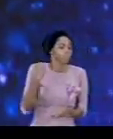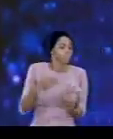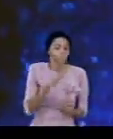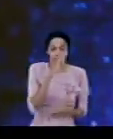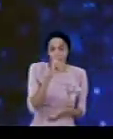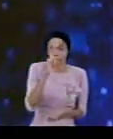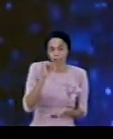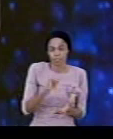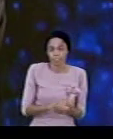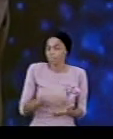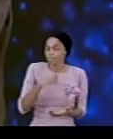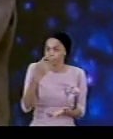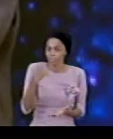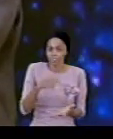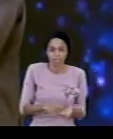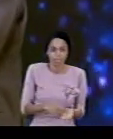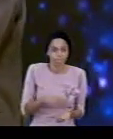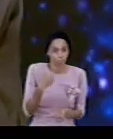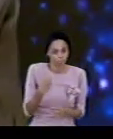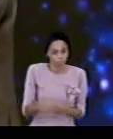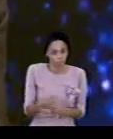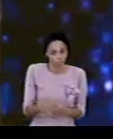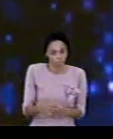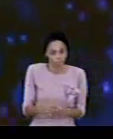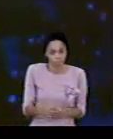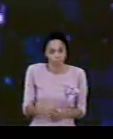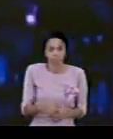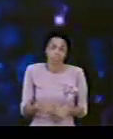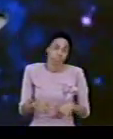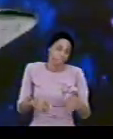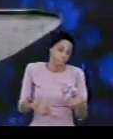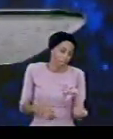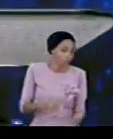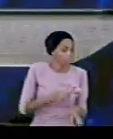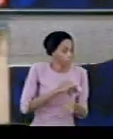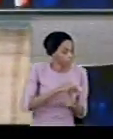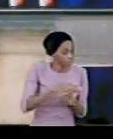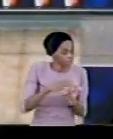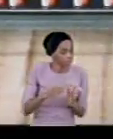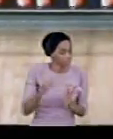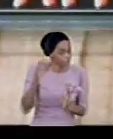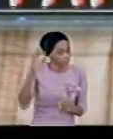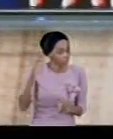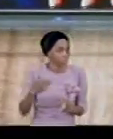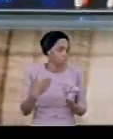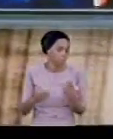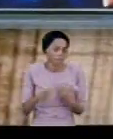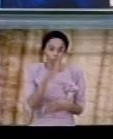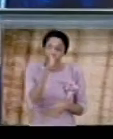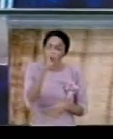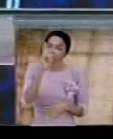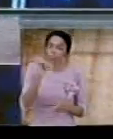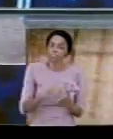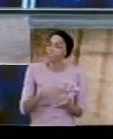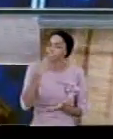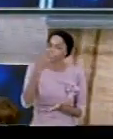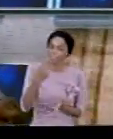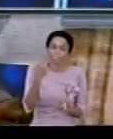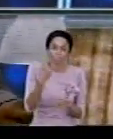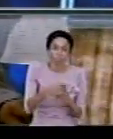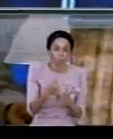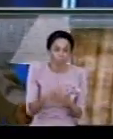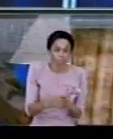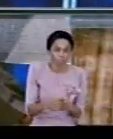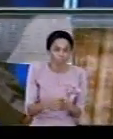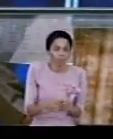one that utters the word. Another minister might be the one that utters the word. That